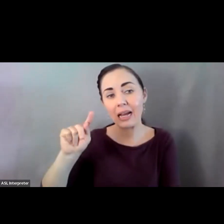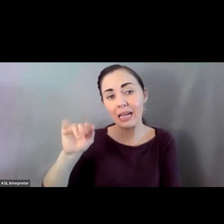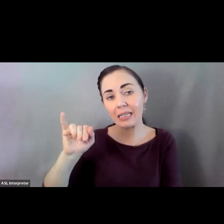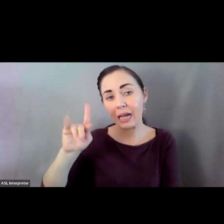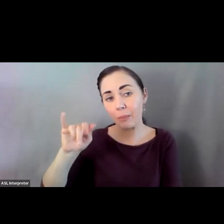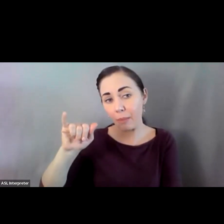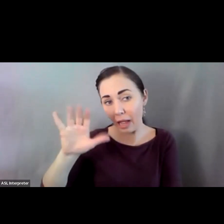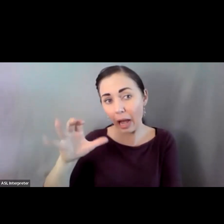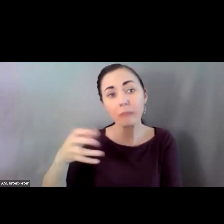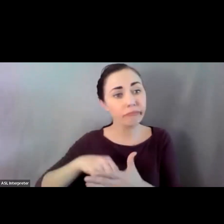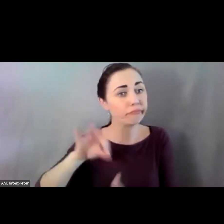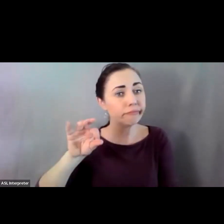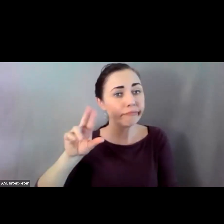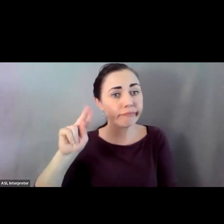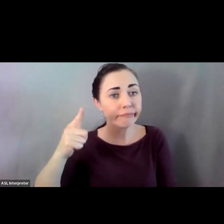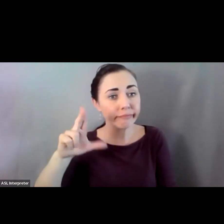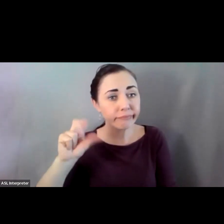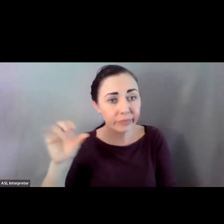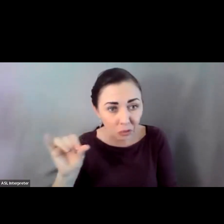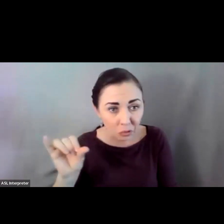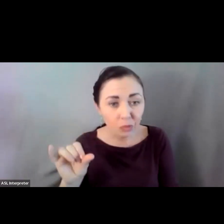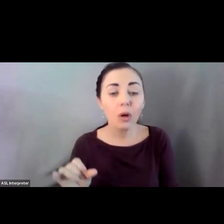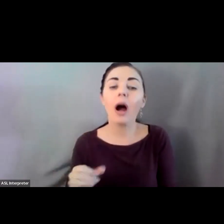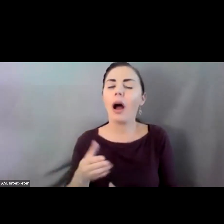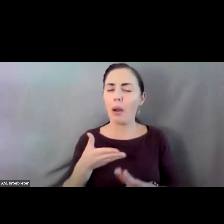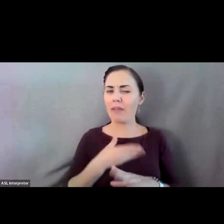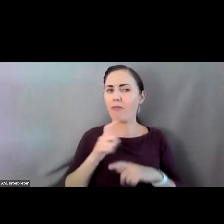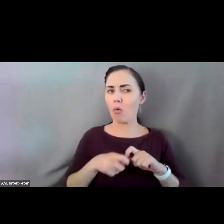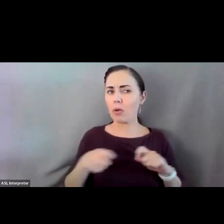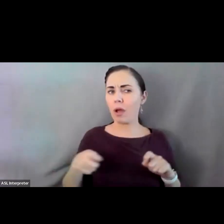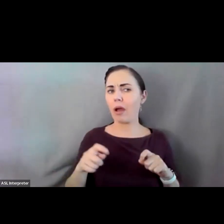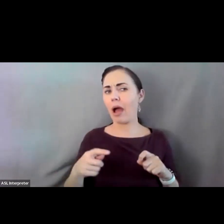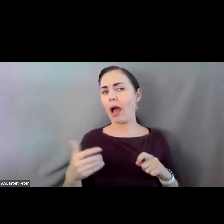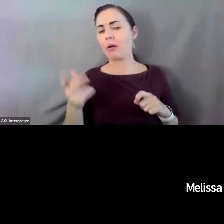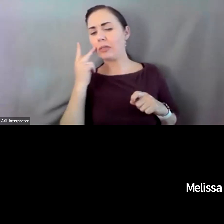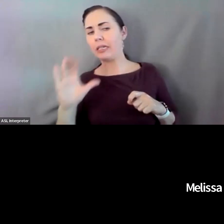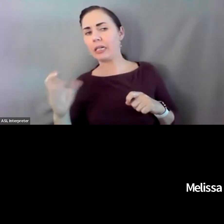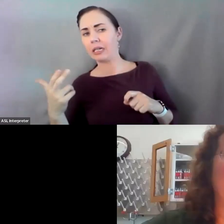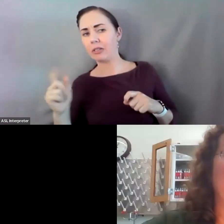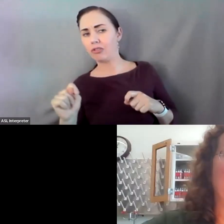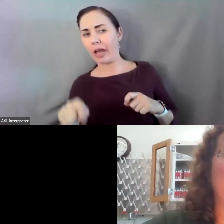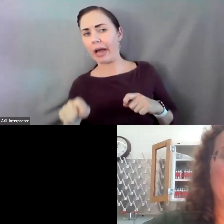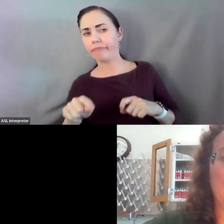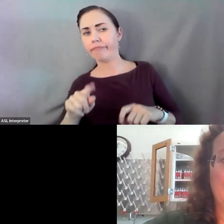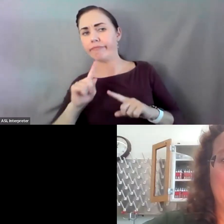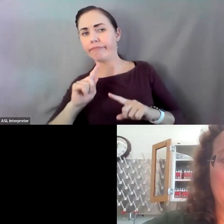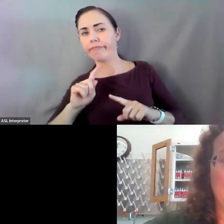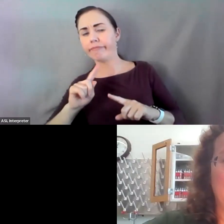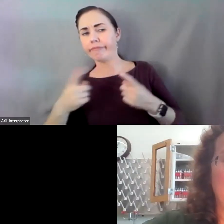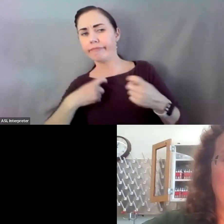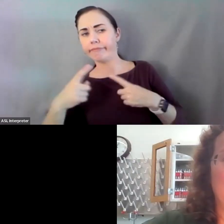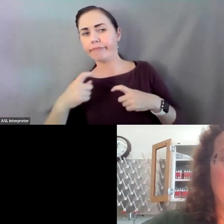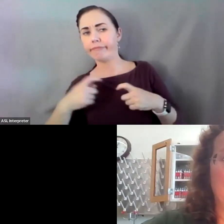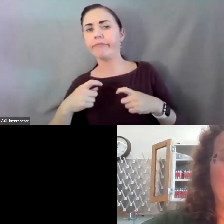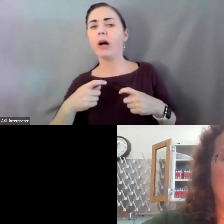we had some really wonderful questions in the chat, and I'd like to go back to Melissa and Aranga to take a few more questions